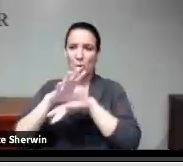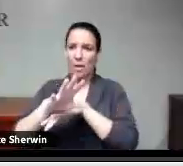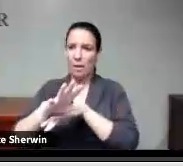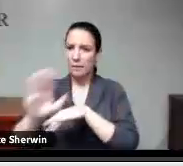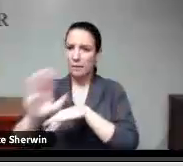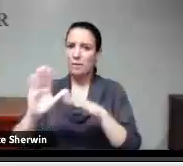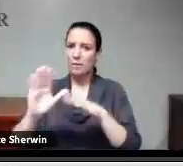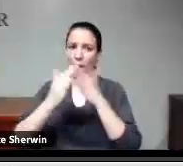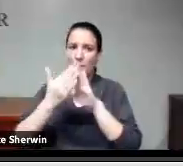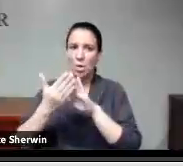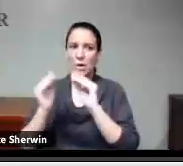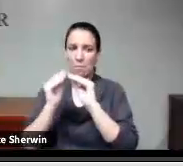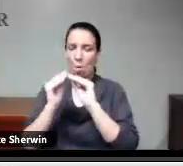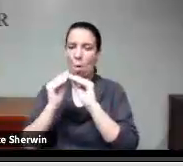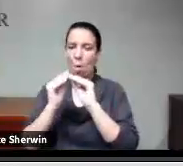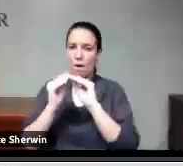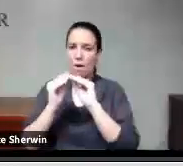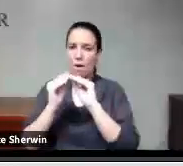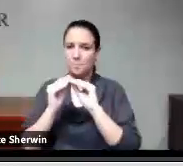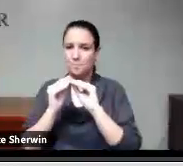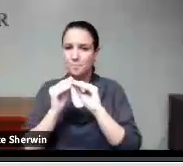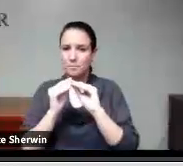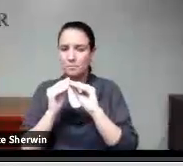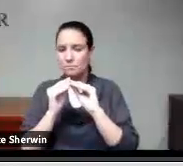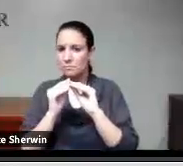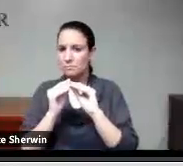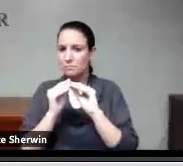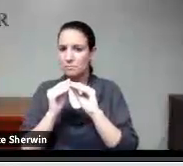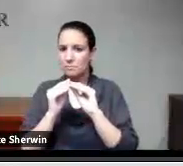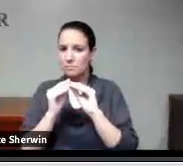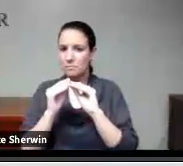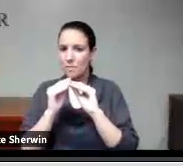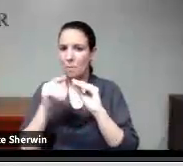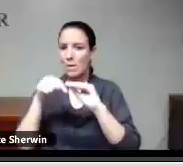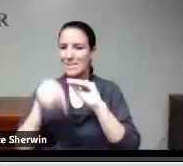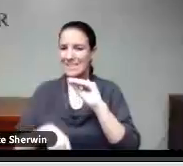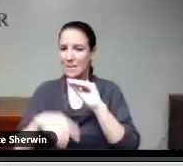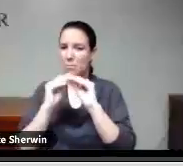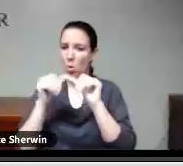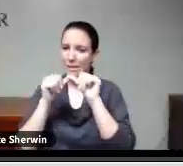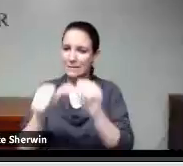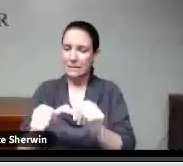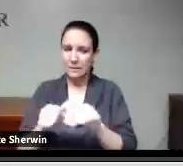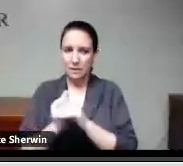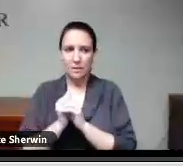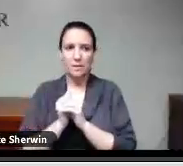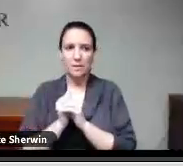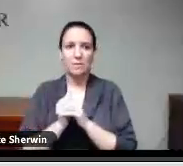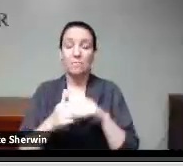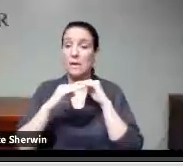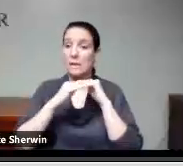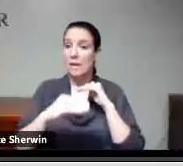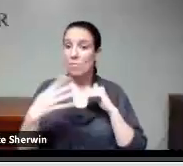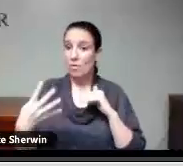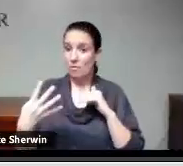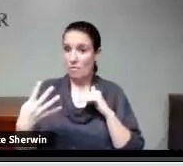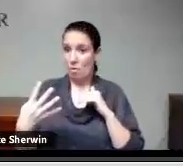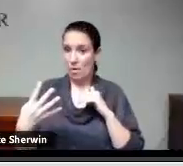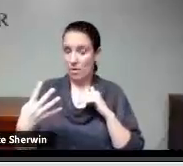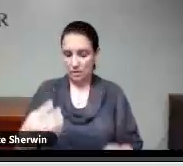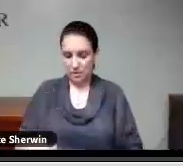The next layer, the last of the 4 layers in this diversity training evaluation, is level 4. And level